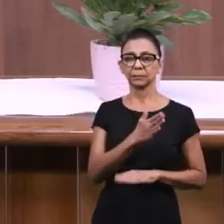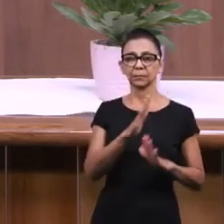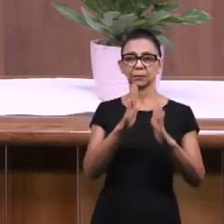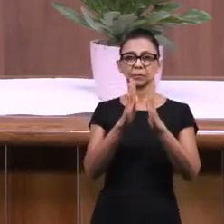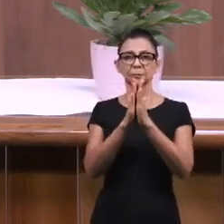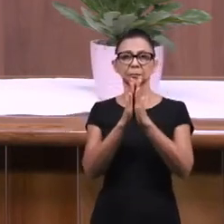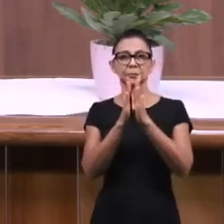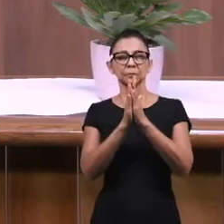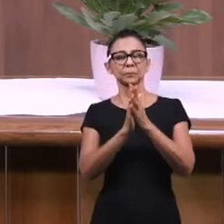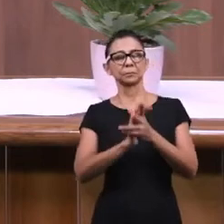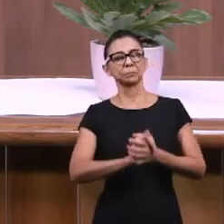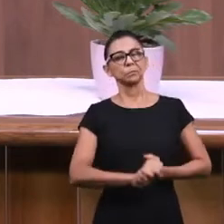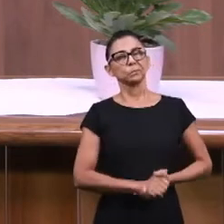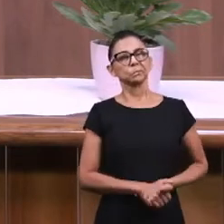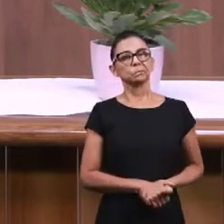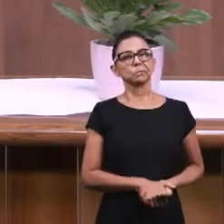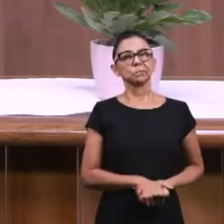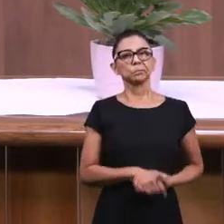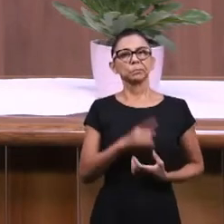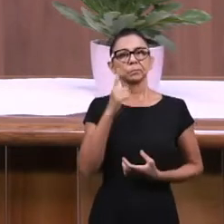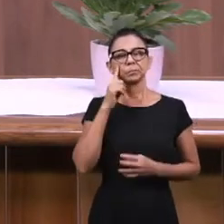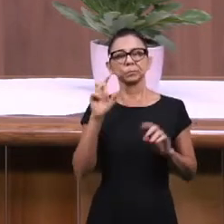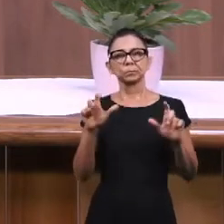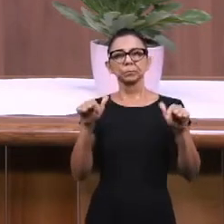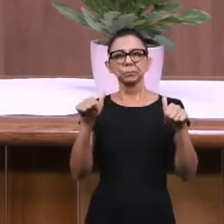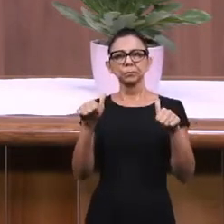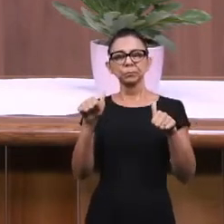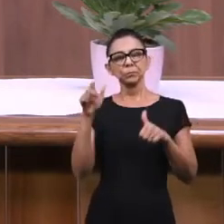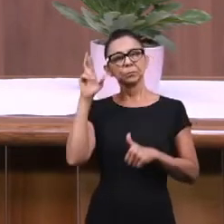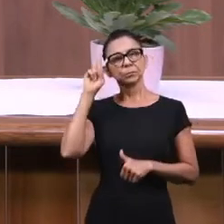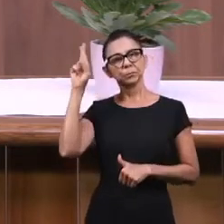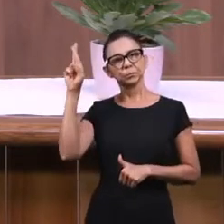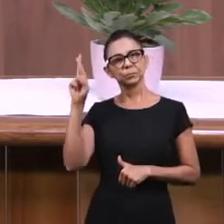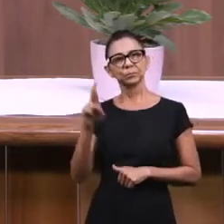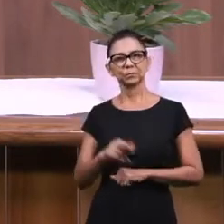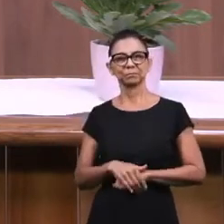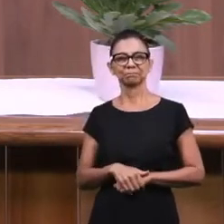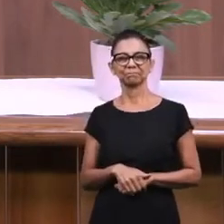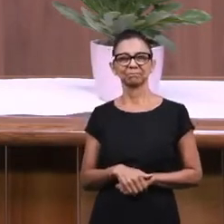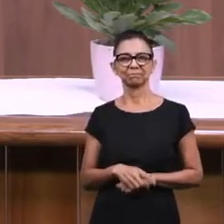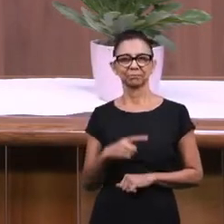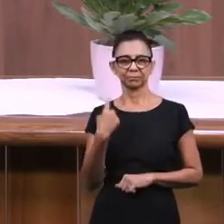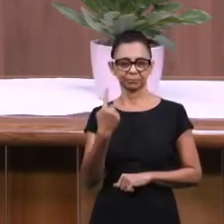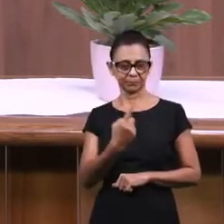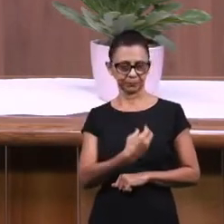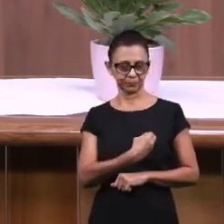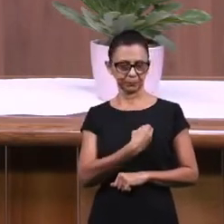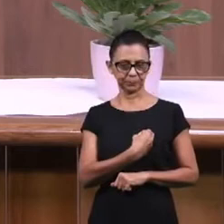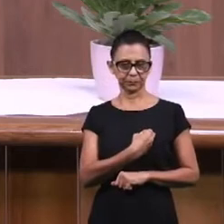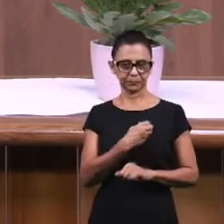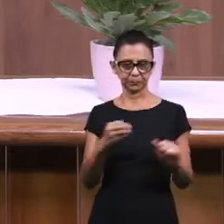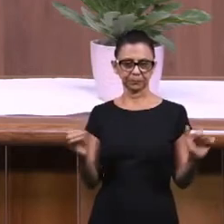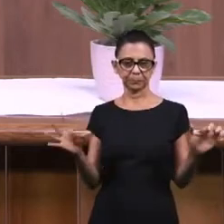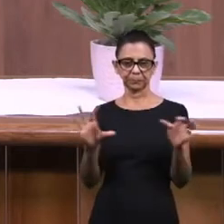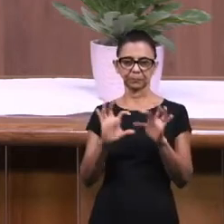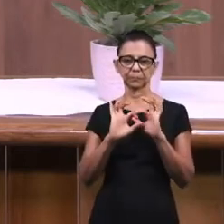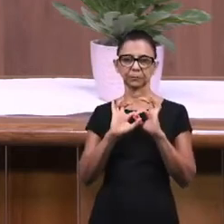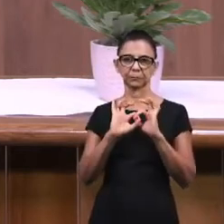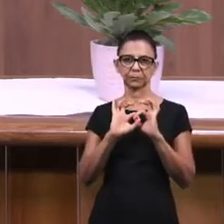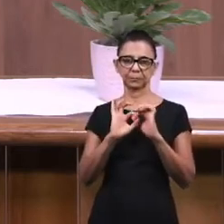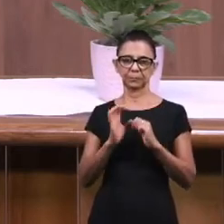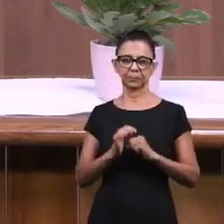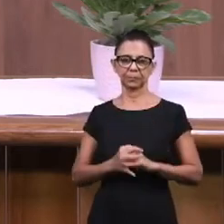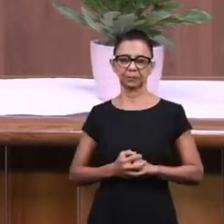us close our eyes and pray to the Lord and feel the presence of the Lord and his work. And so let us close our